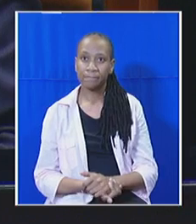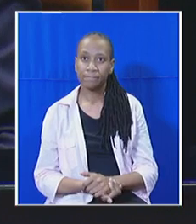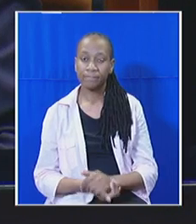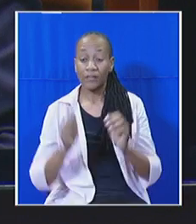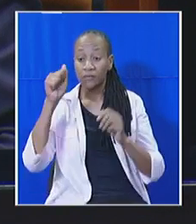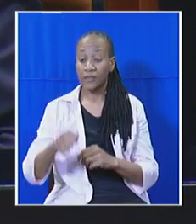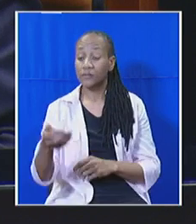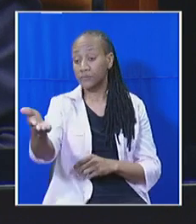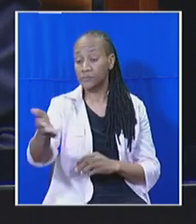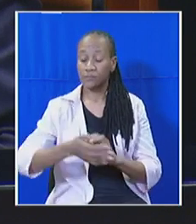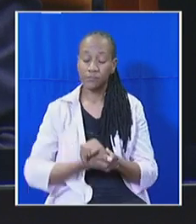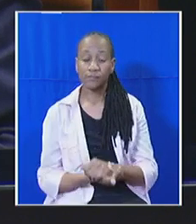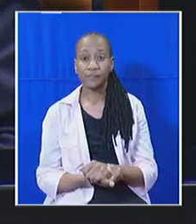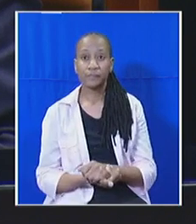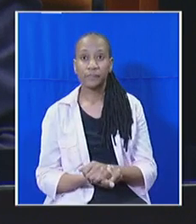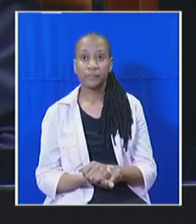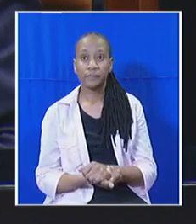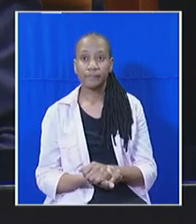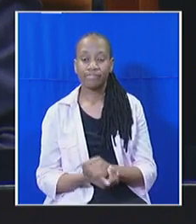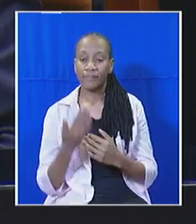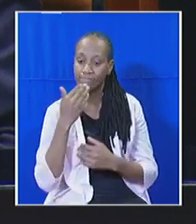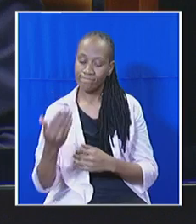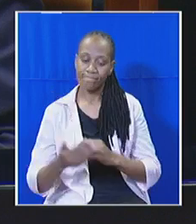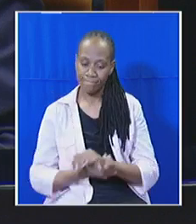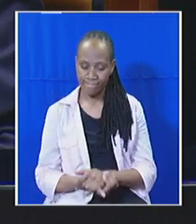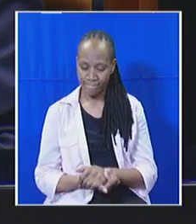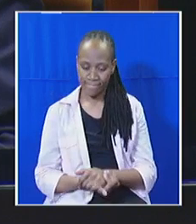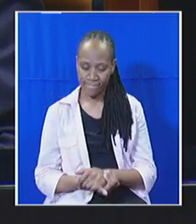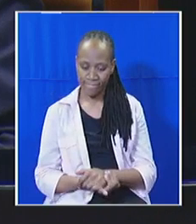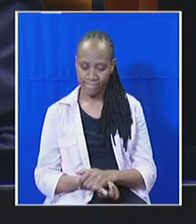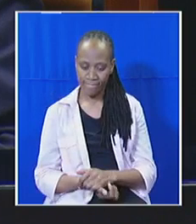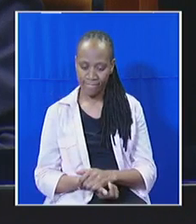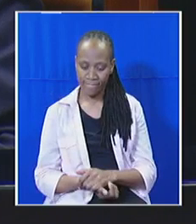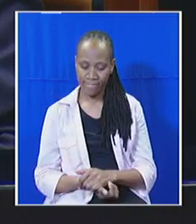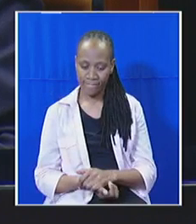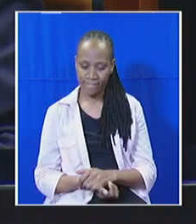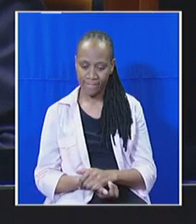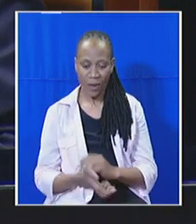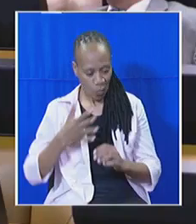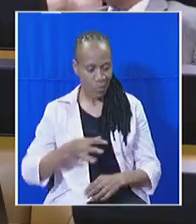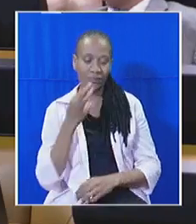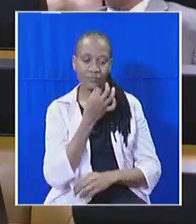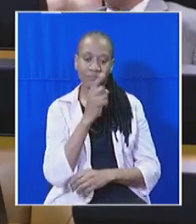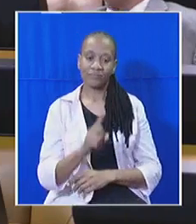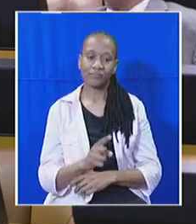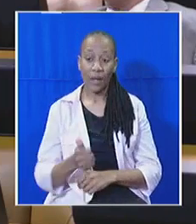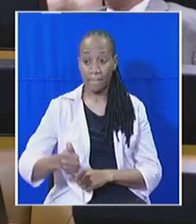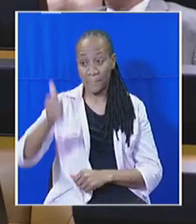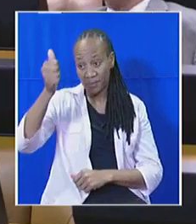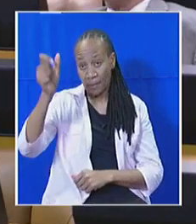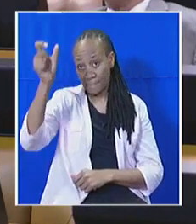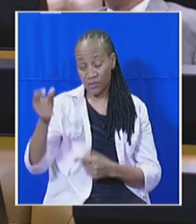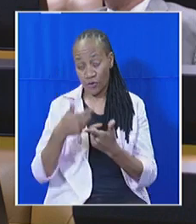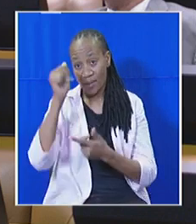Yes, Honorable Carter. Thank you, Deputy Speaker. Deputy Speaker, I would really say that the chief whip of a